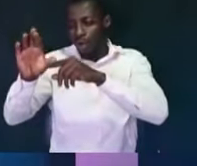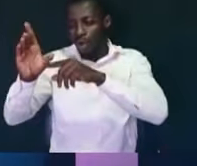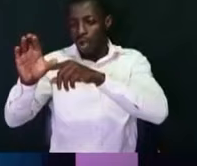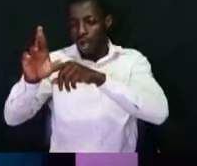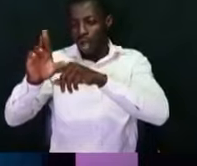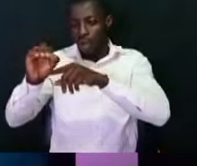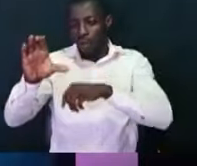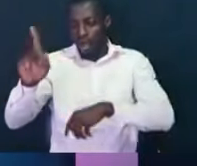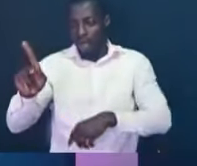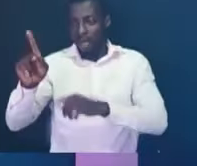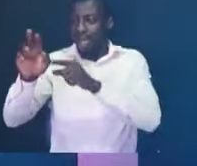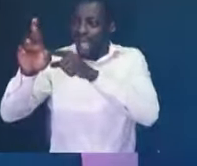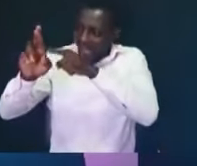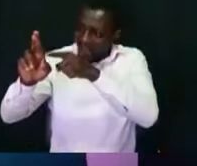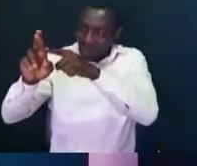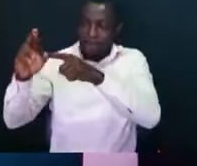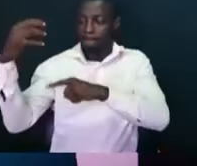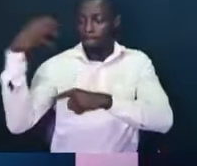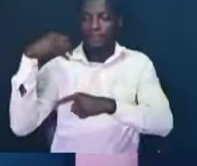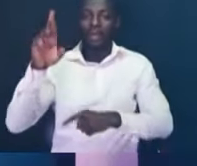he he placed them in questions